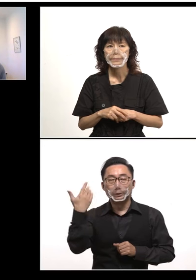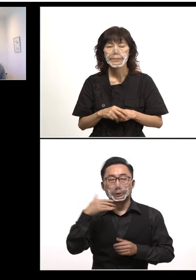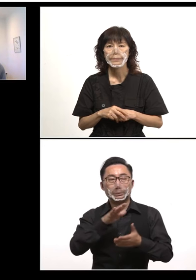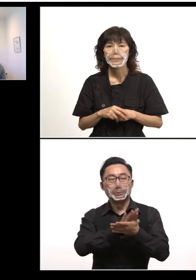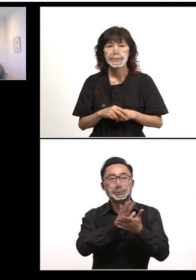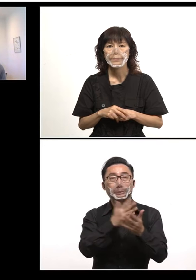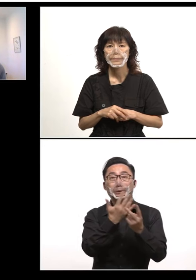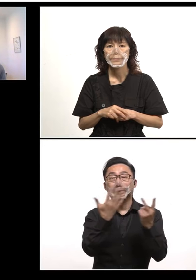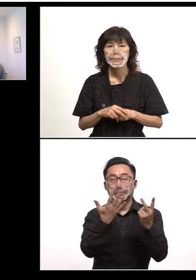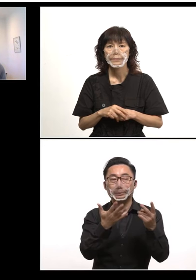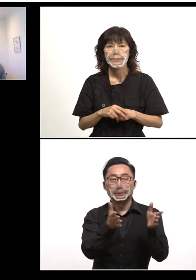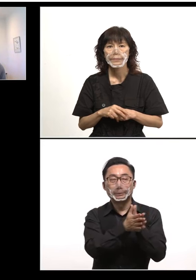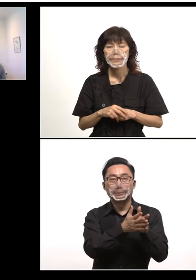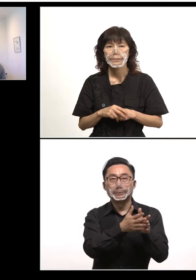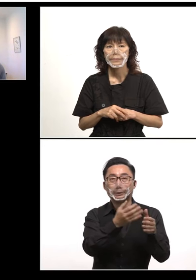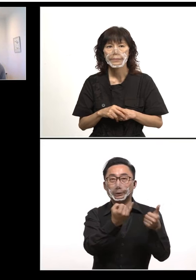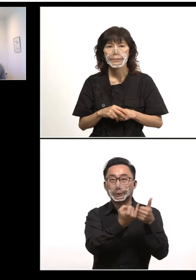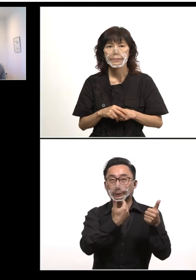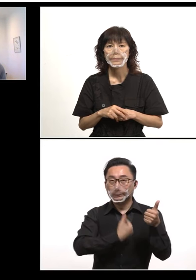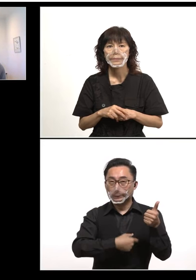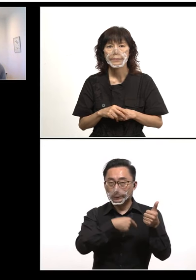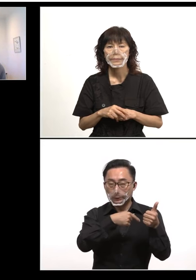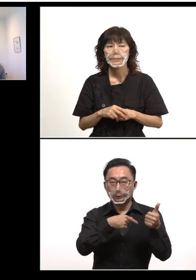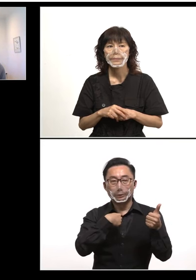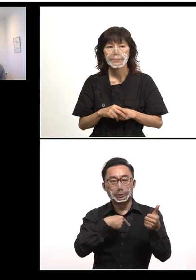this one spot and seeing